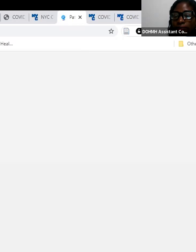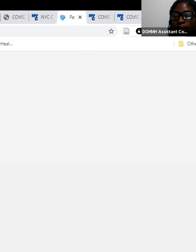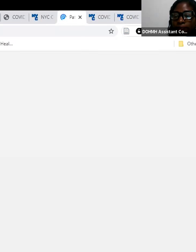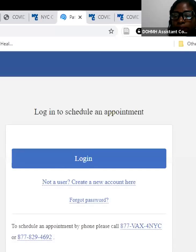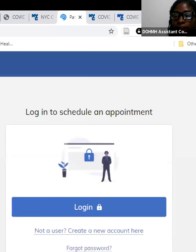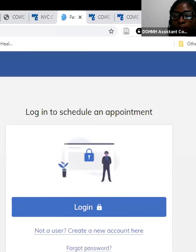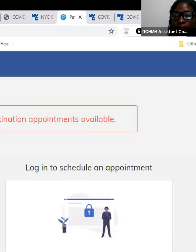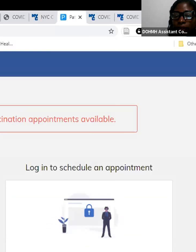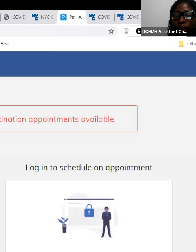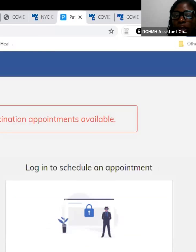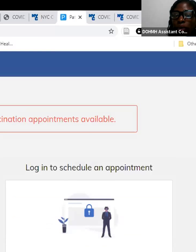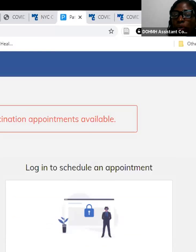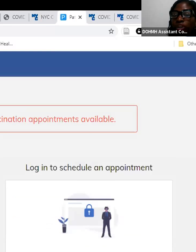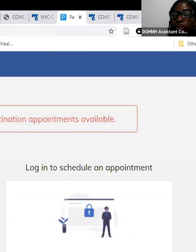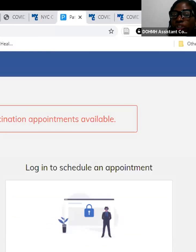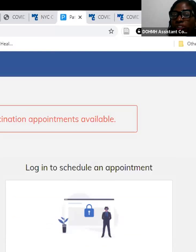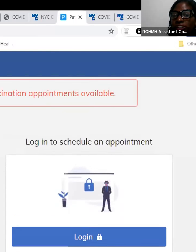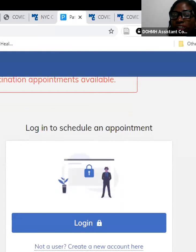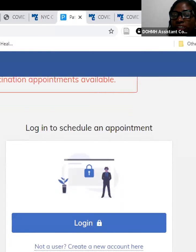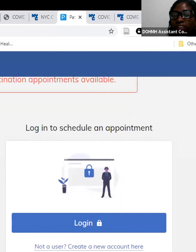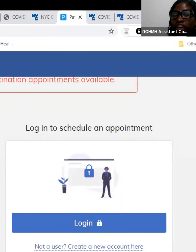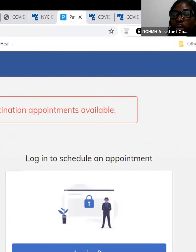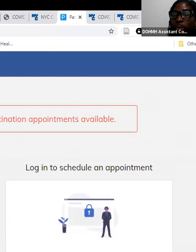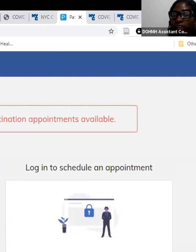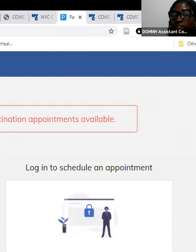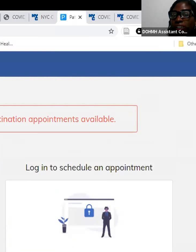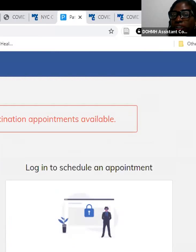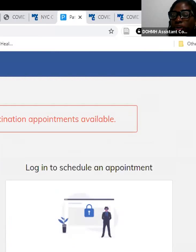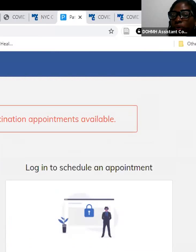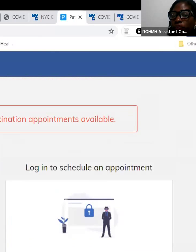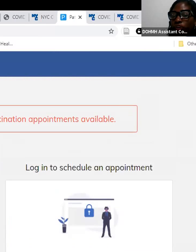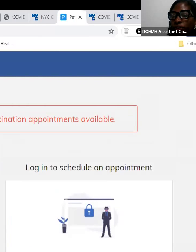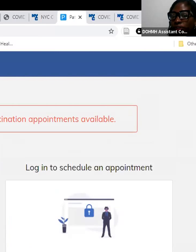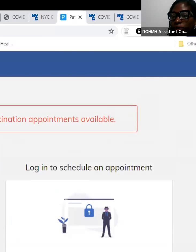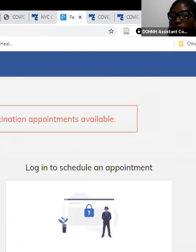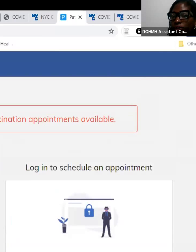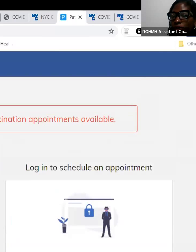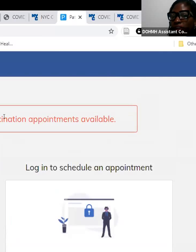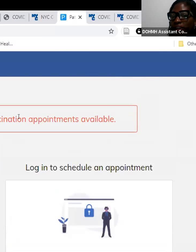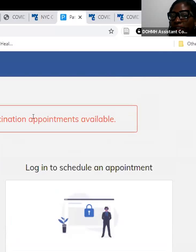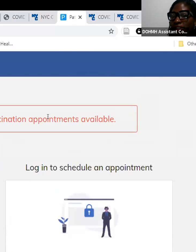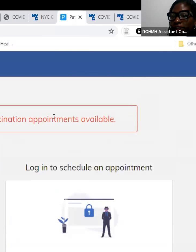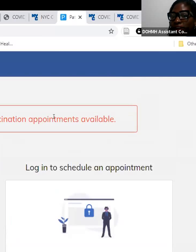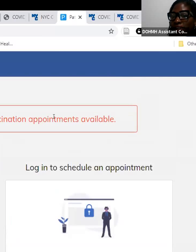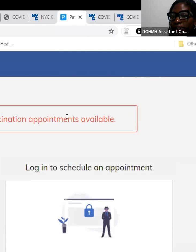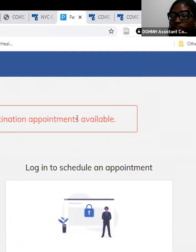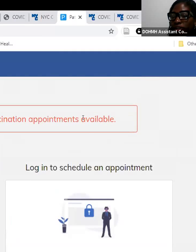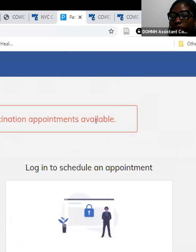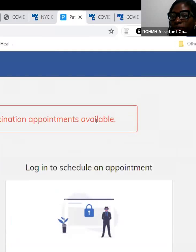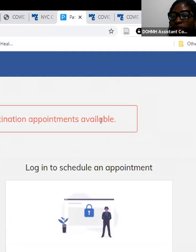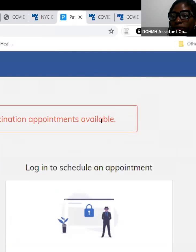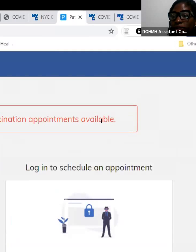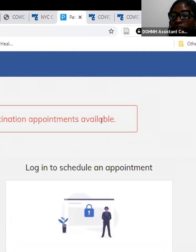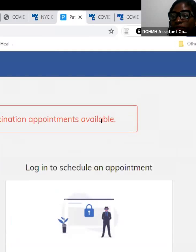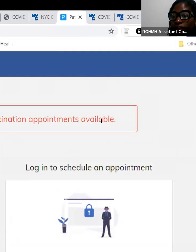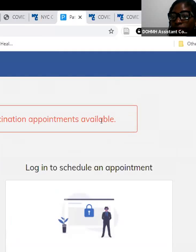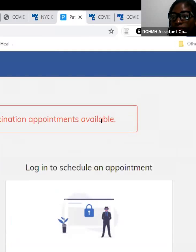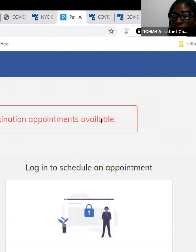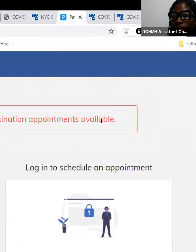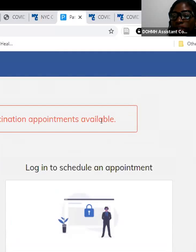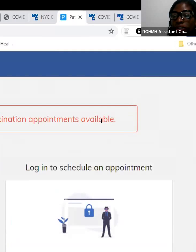appointment. What you're going to see is there are currently no first dose COVID-19 vaccination